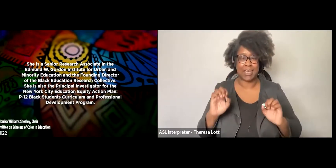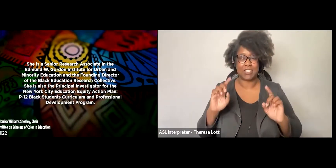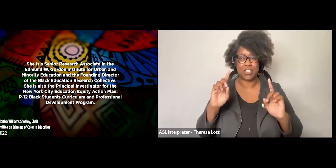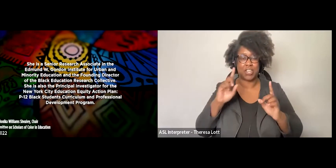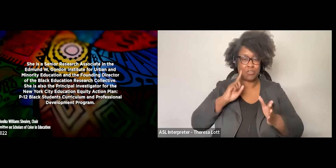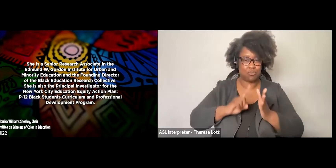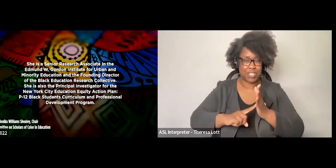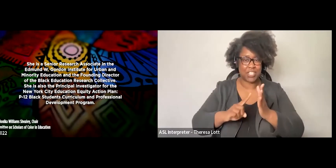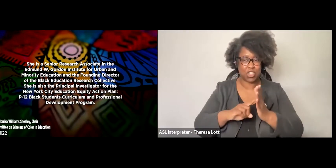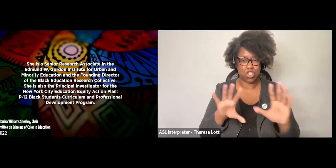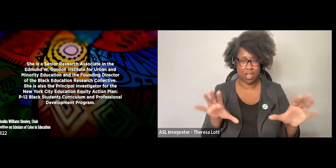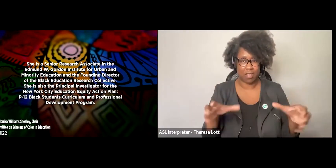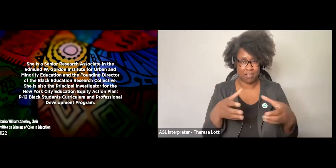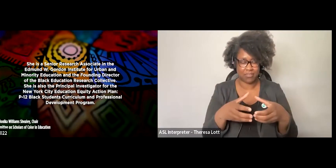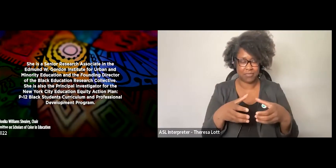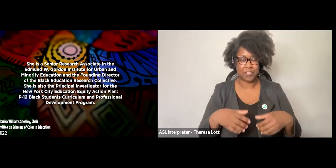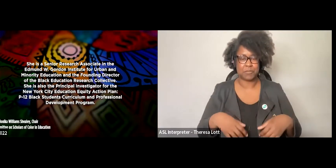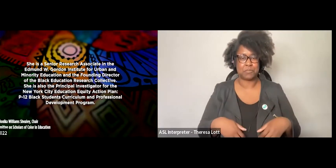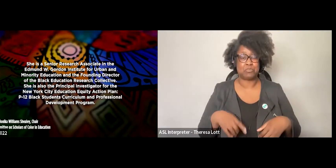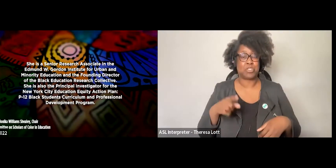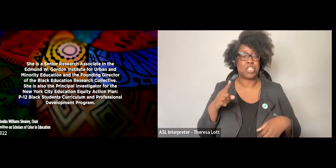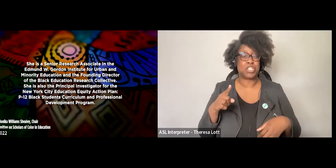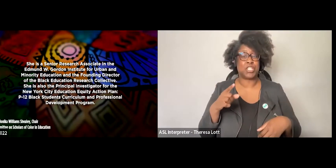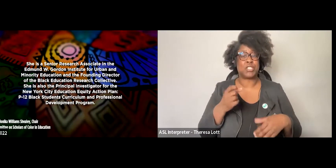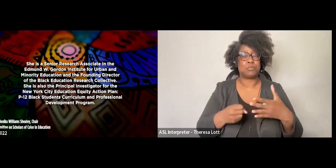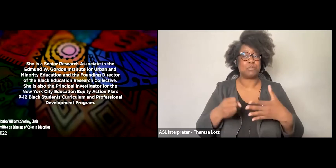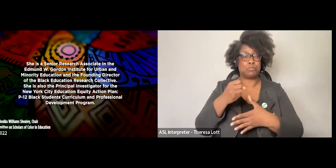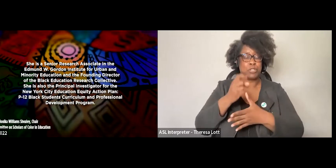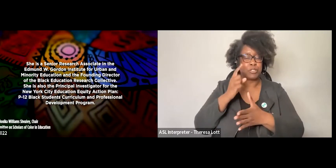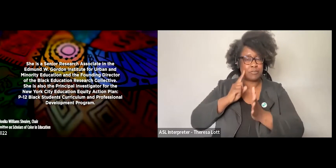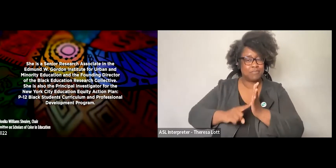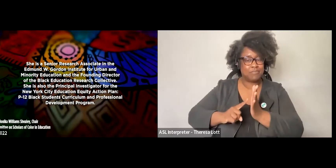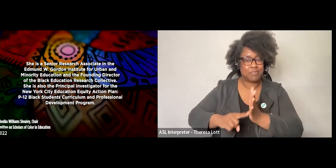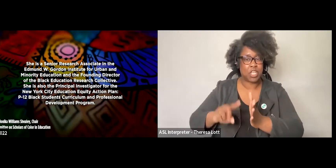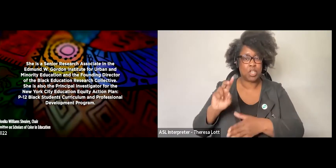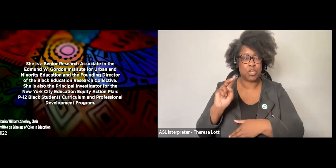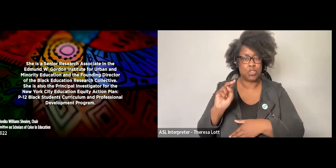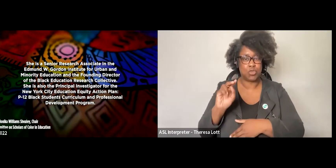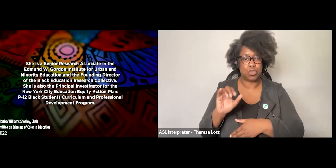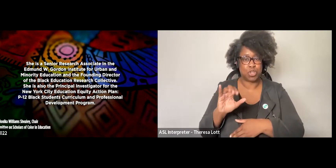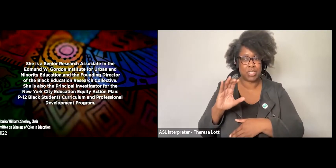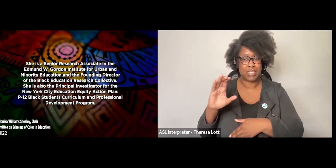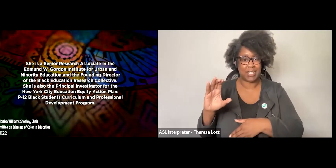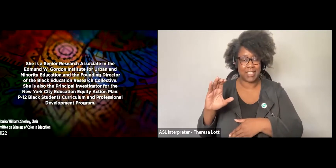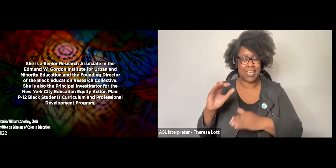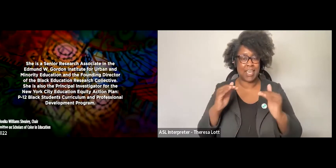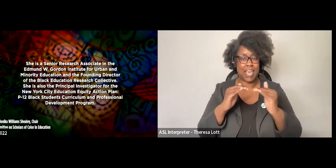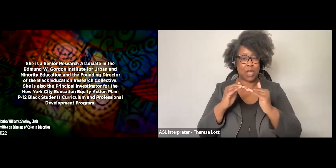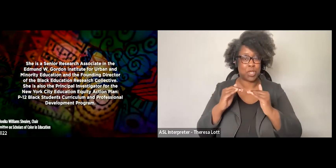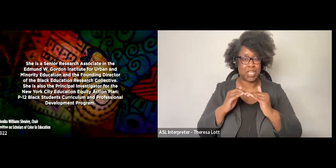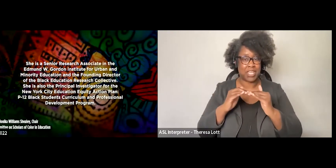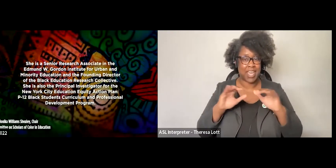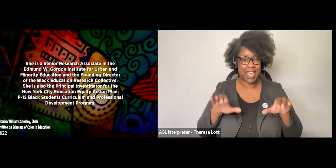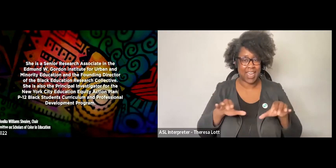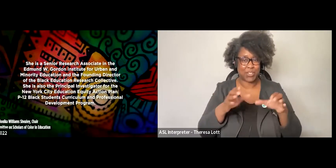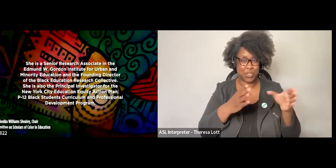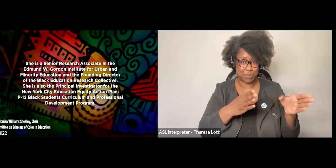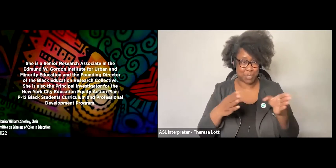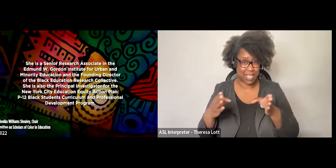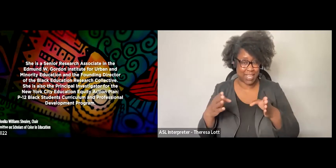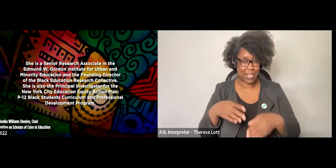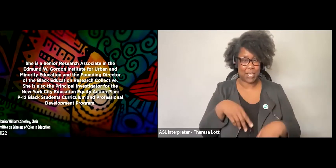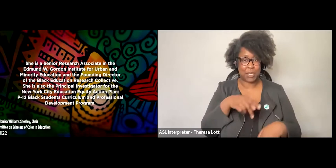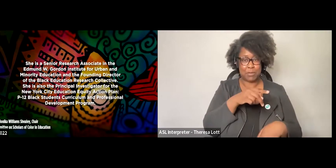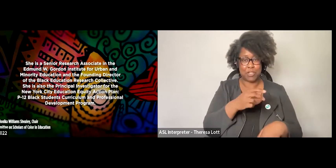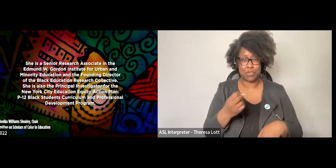Collective. She is also the principal investigator for the New York City Education Equity Action Plan, P-12